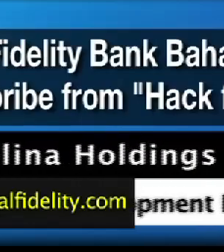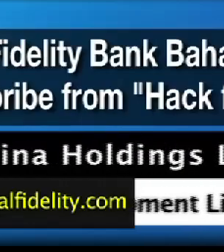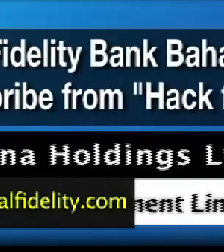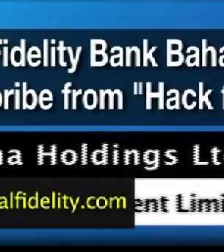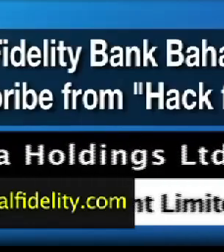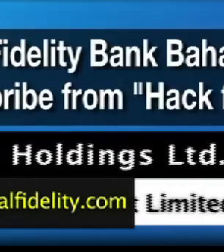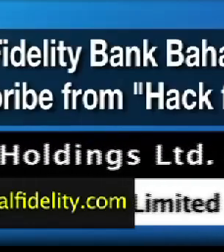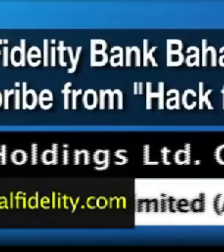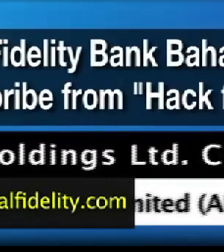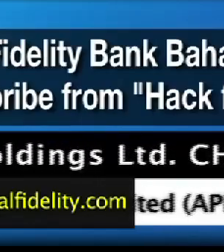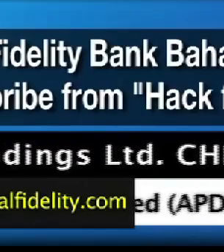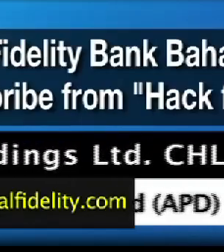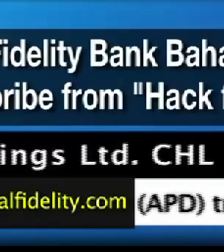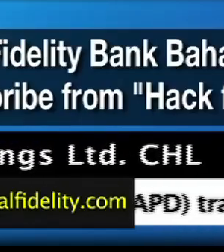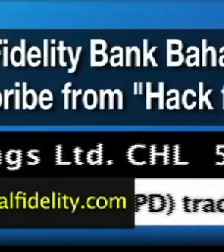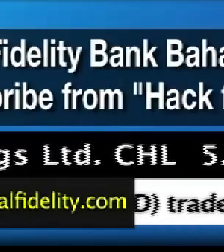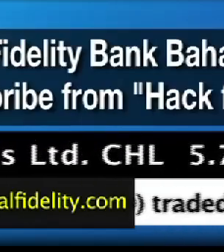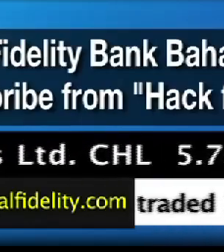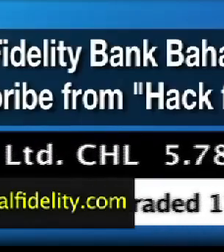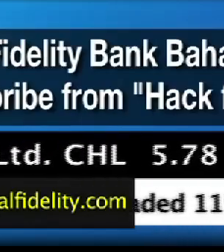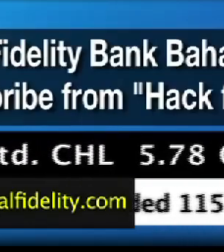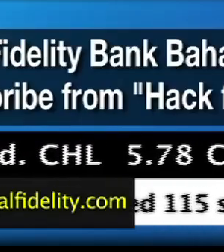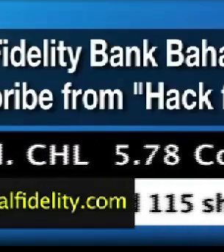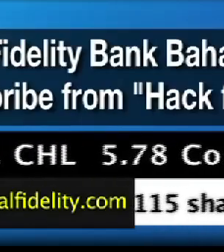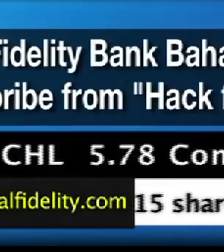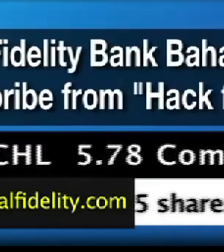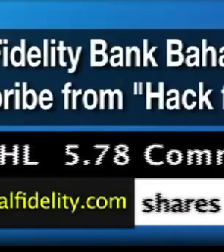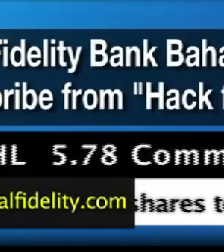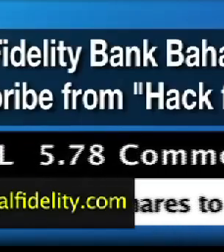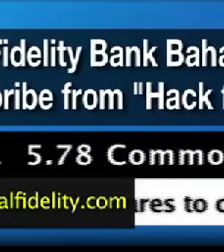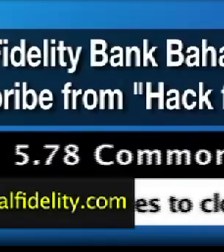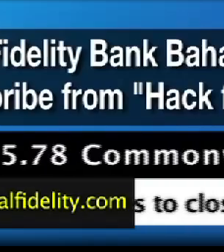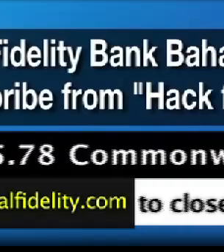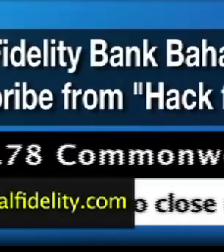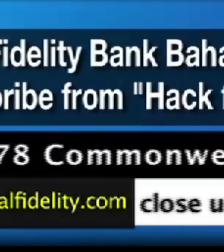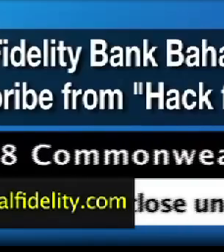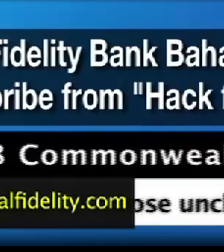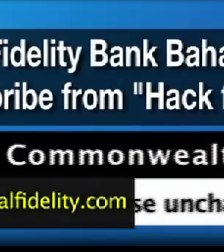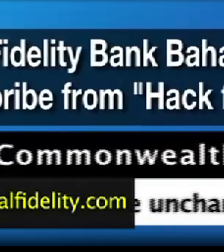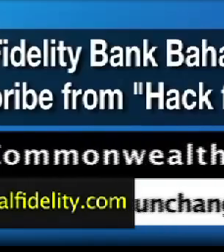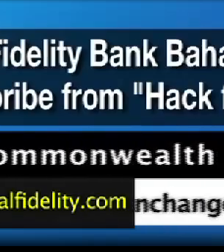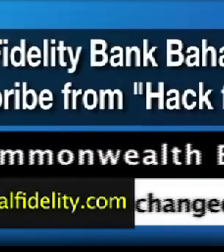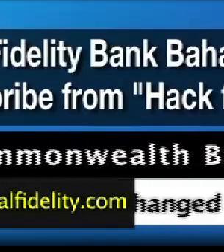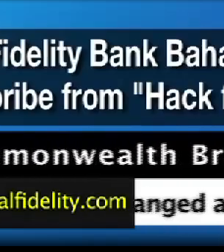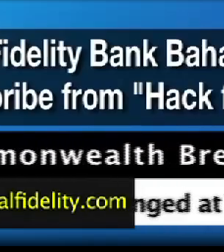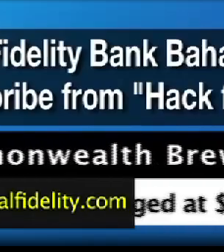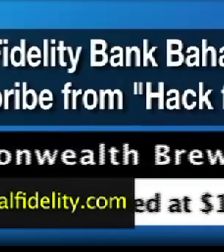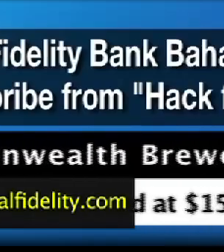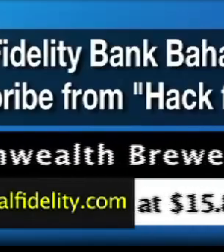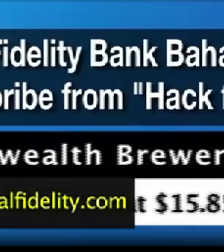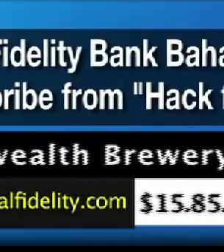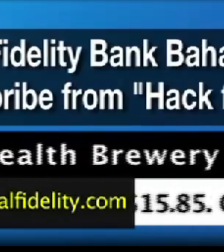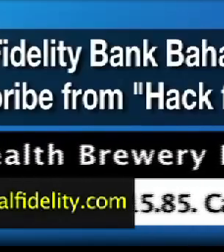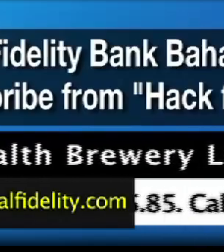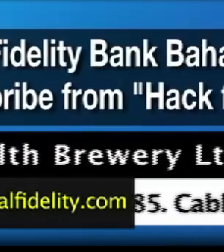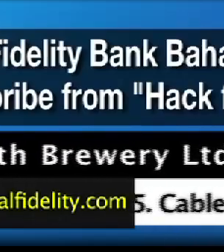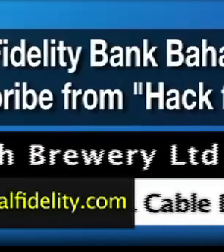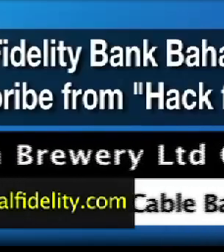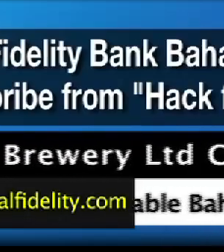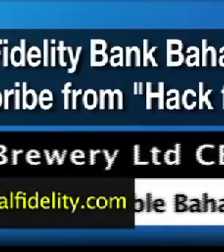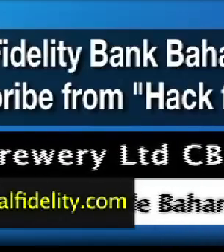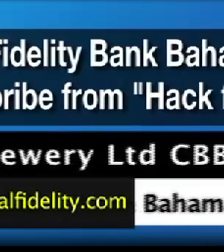a $30,000 payment for its cooperation in not making the information it holds public, stating that, quote,